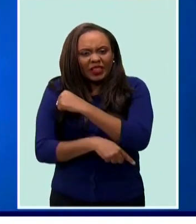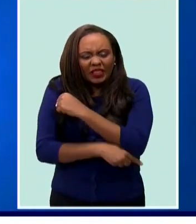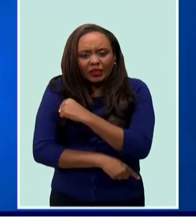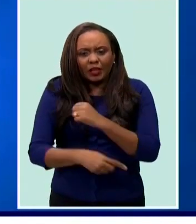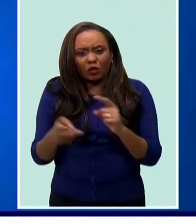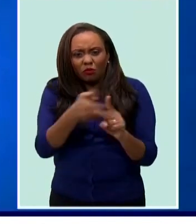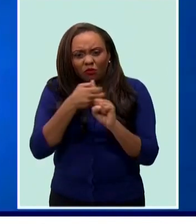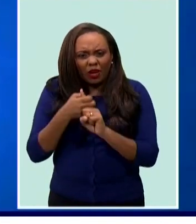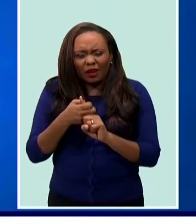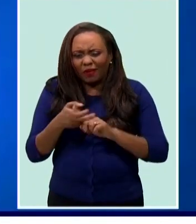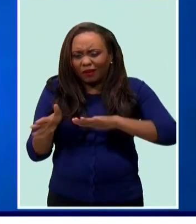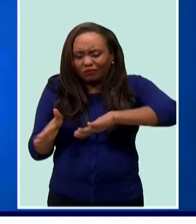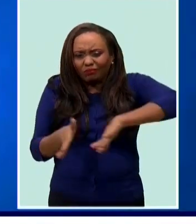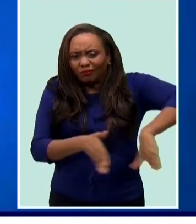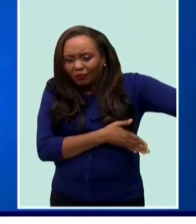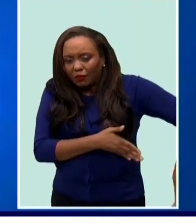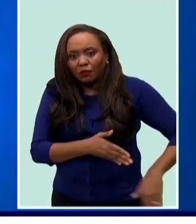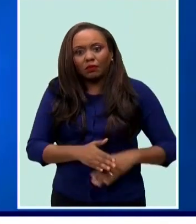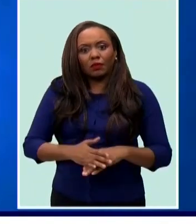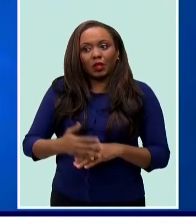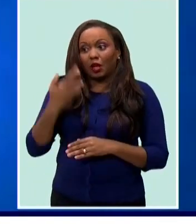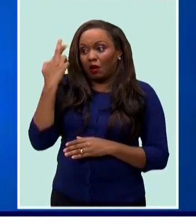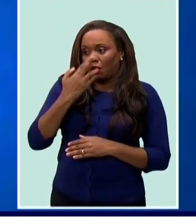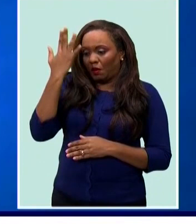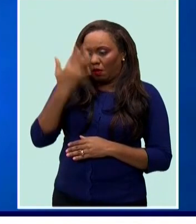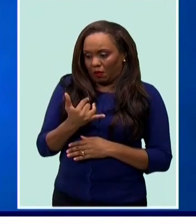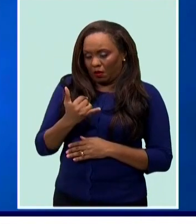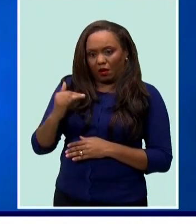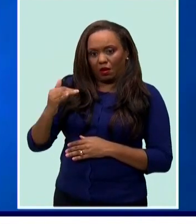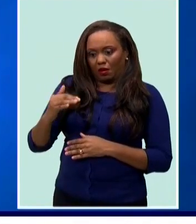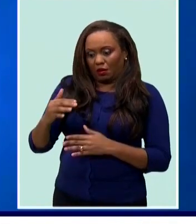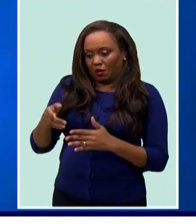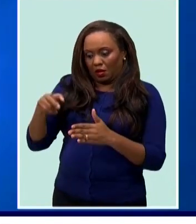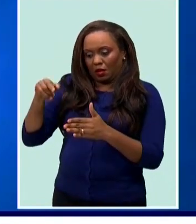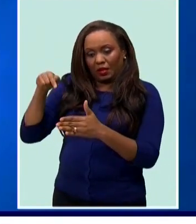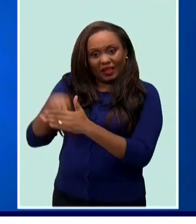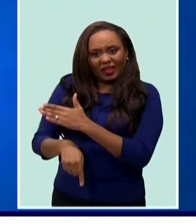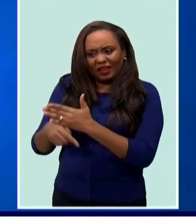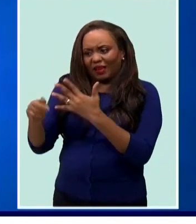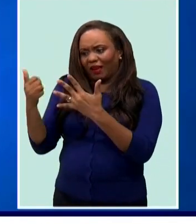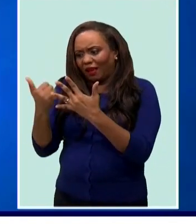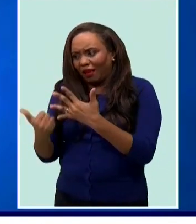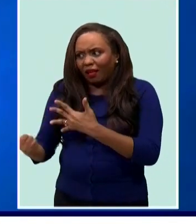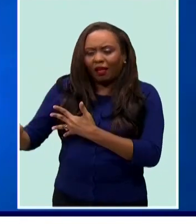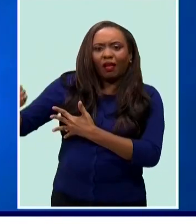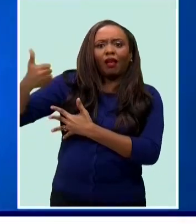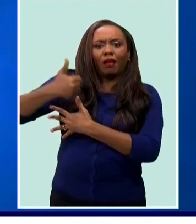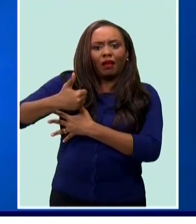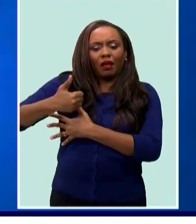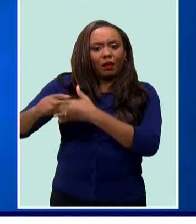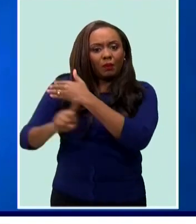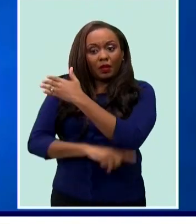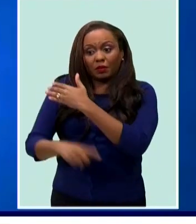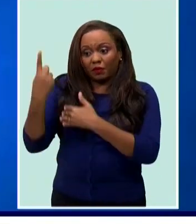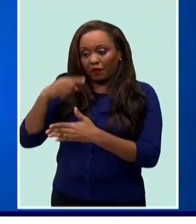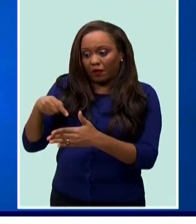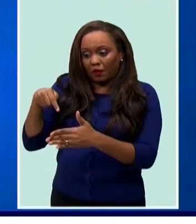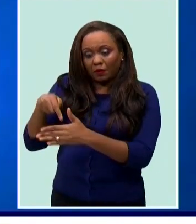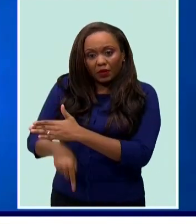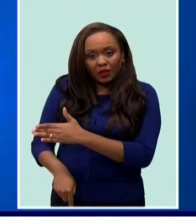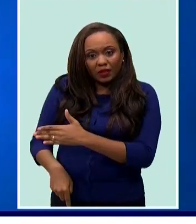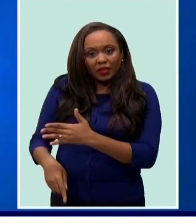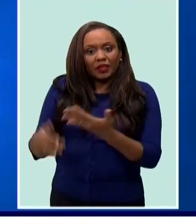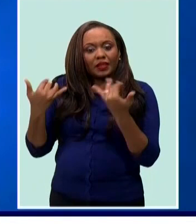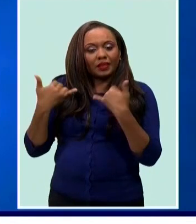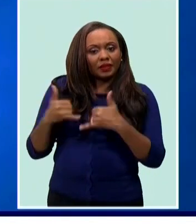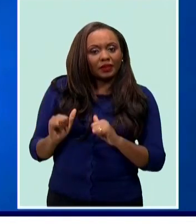why on our law, enforced our law, the punishment for murder